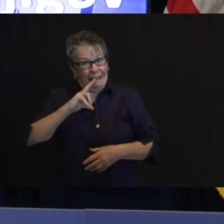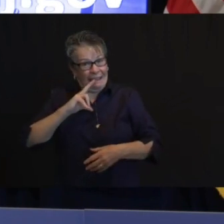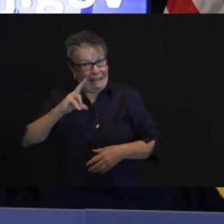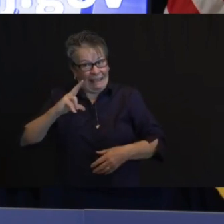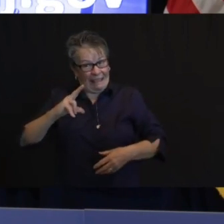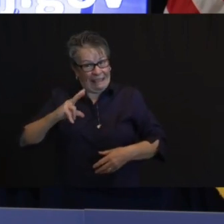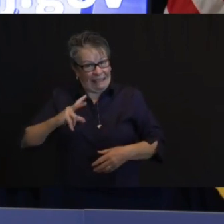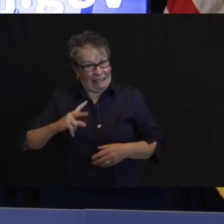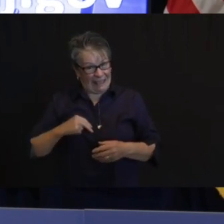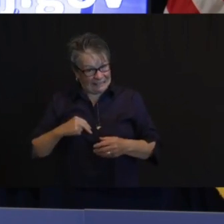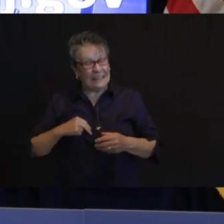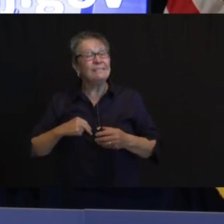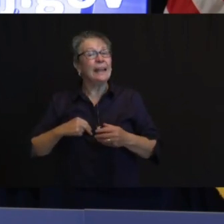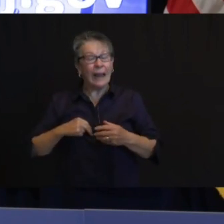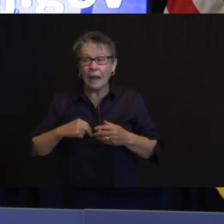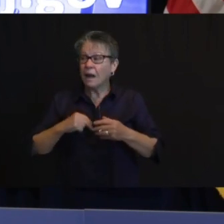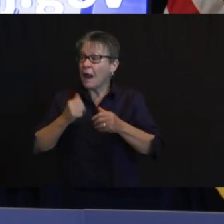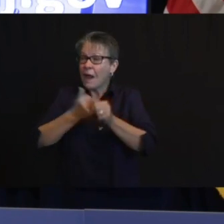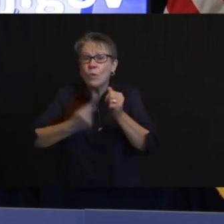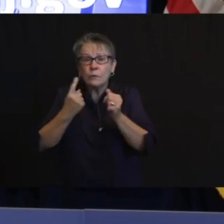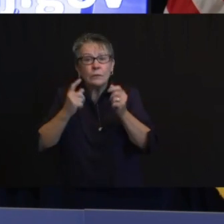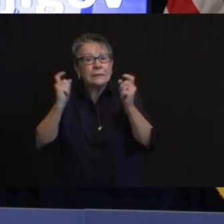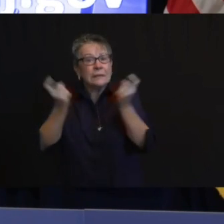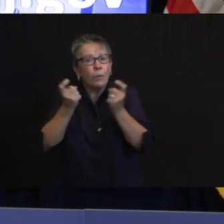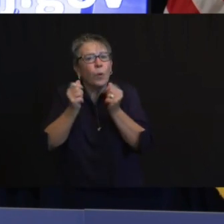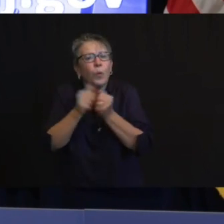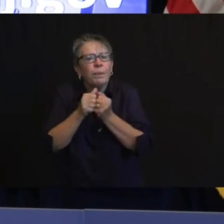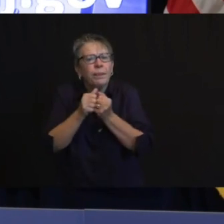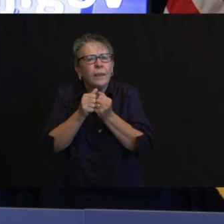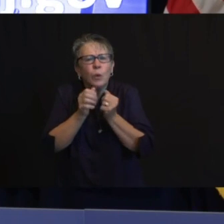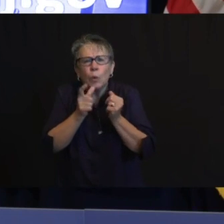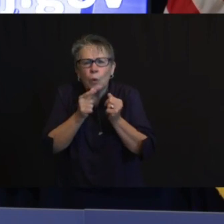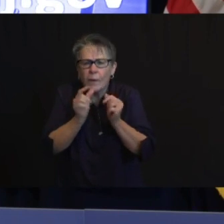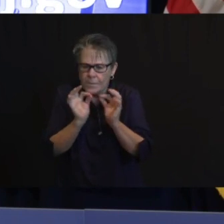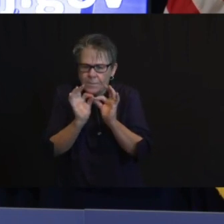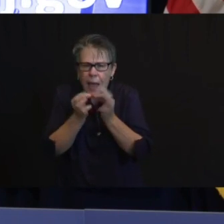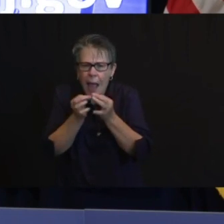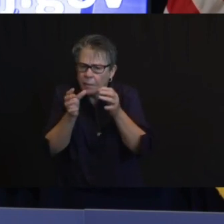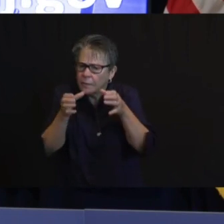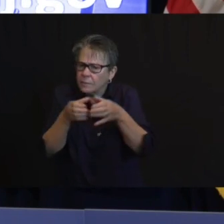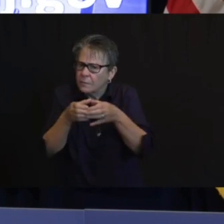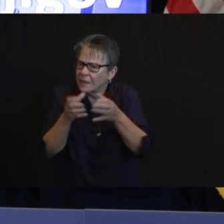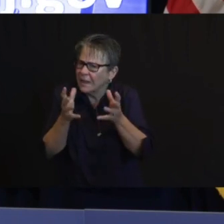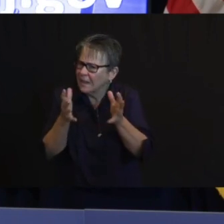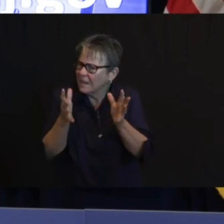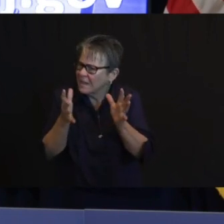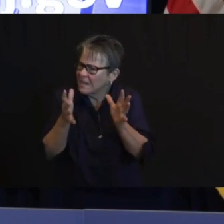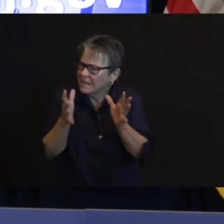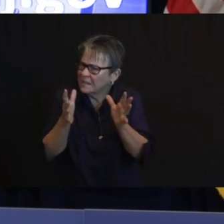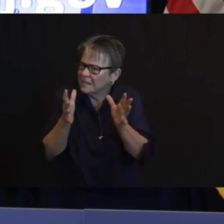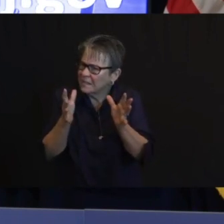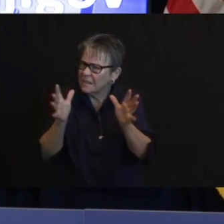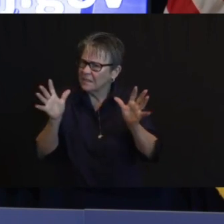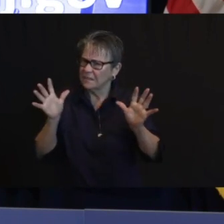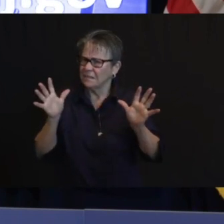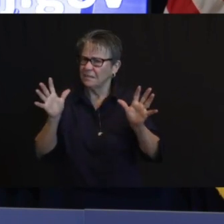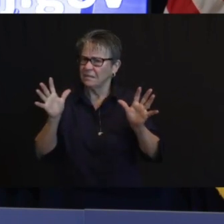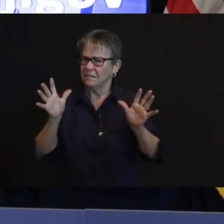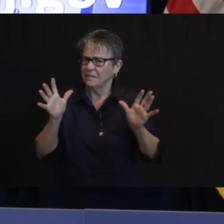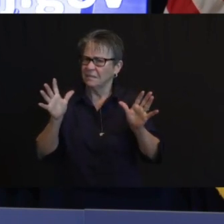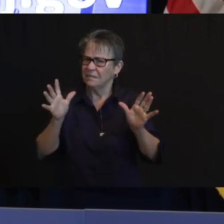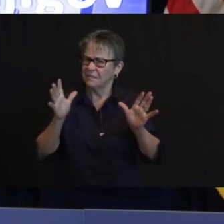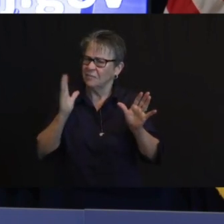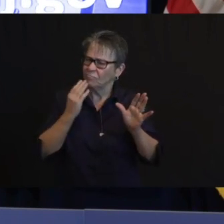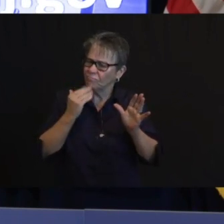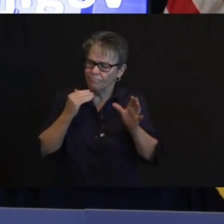household. If you gather with others, please limit the number of attendees to allow people from different households to remain